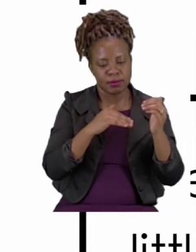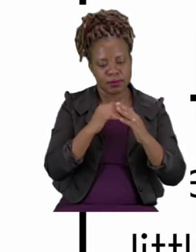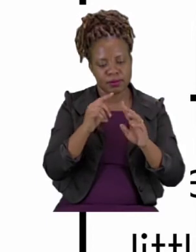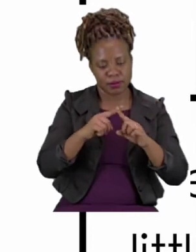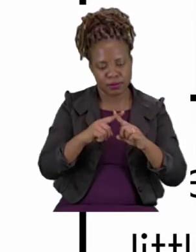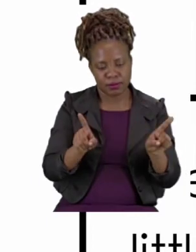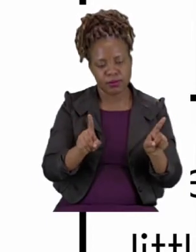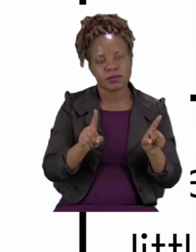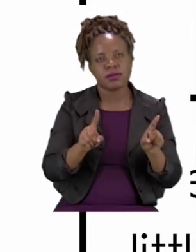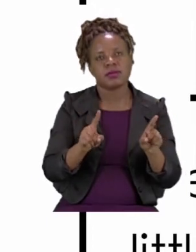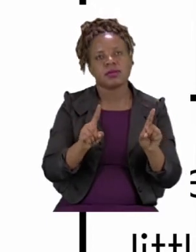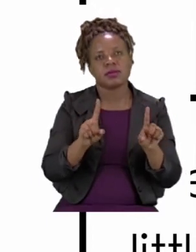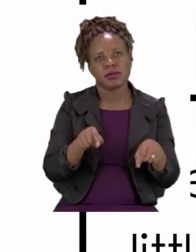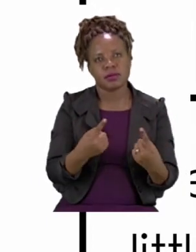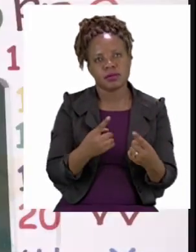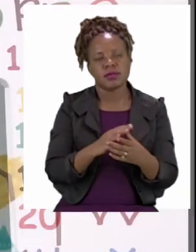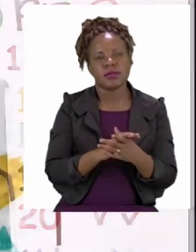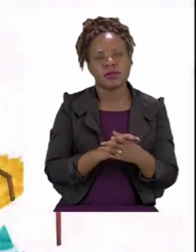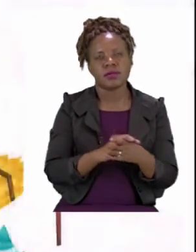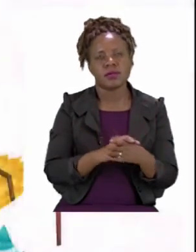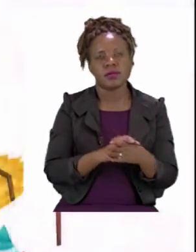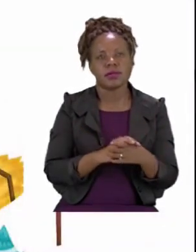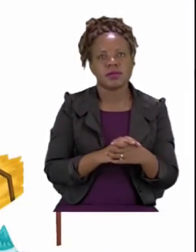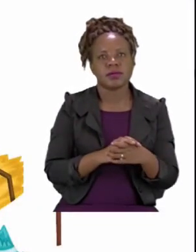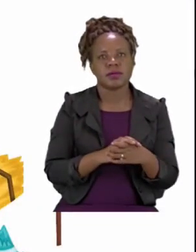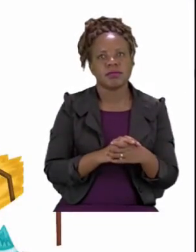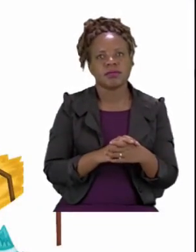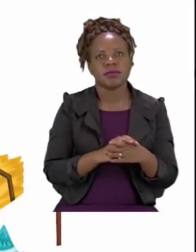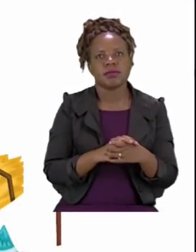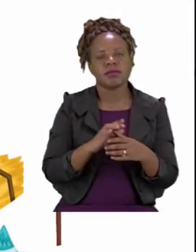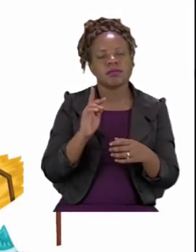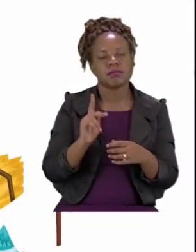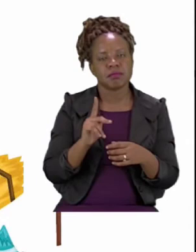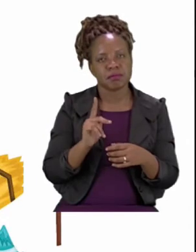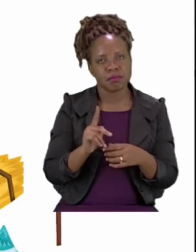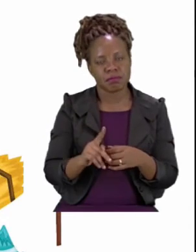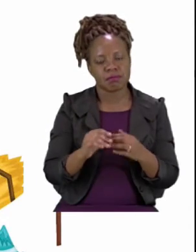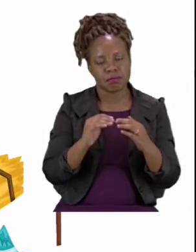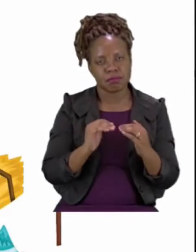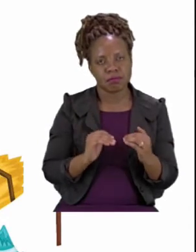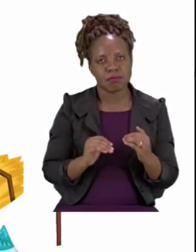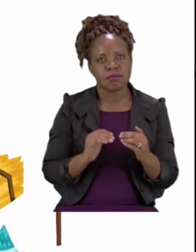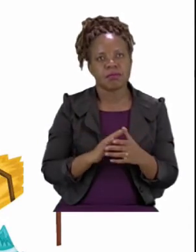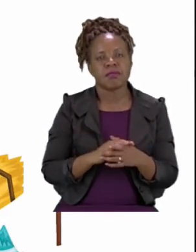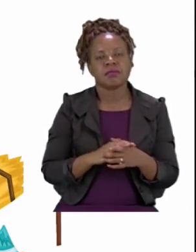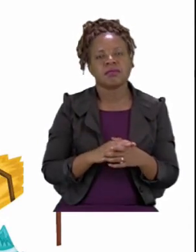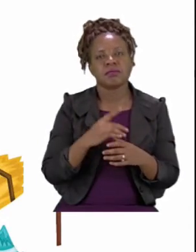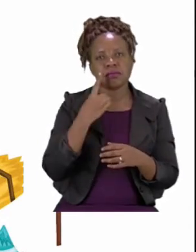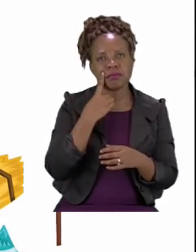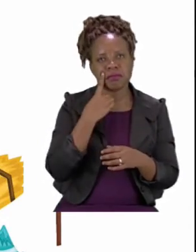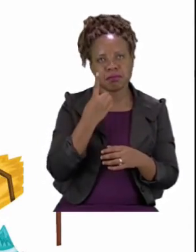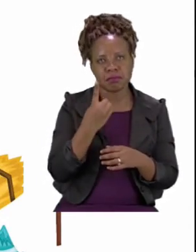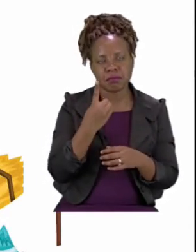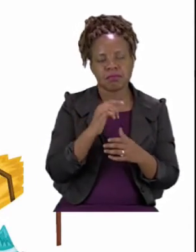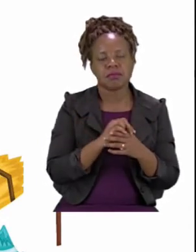The next picture that we can see is the one where the wolf is still huffing and